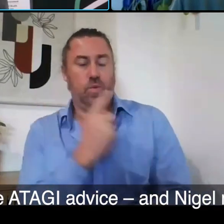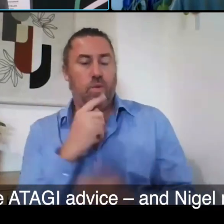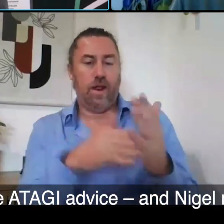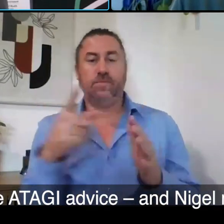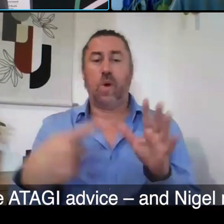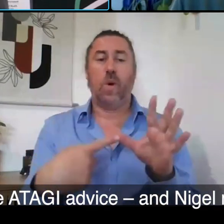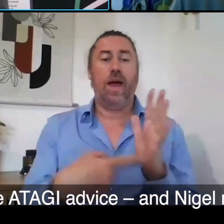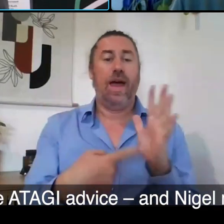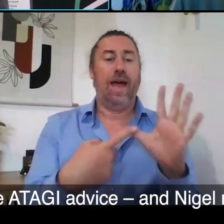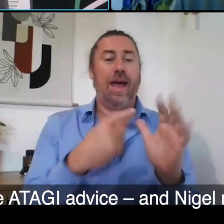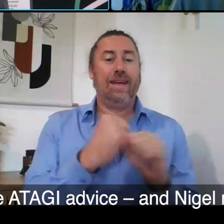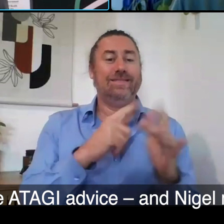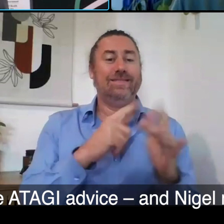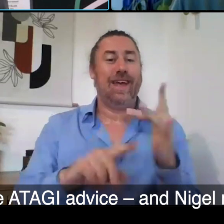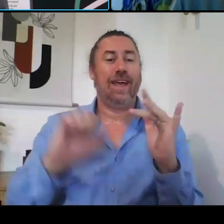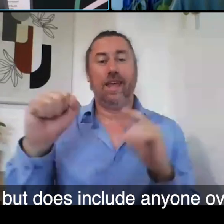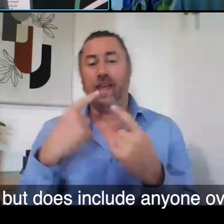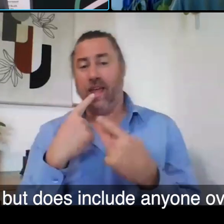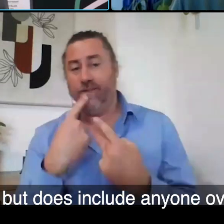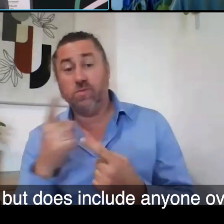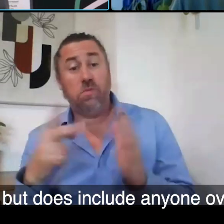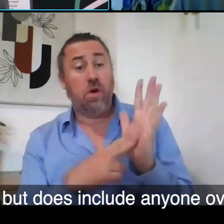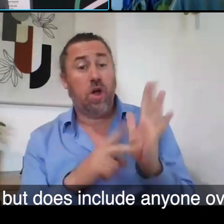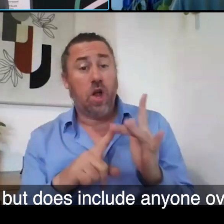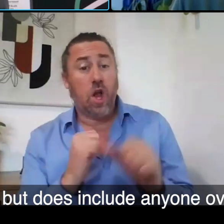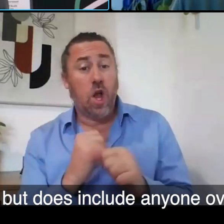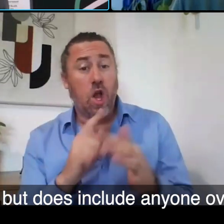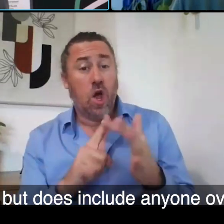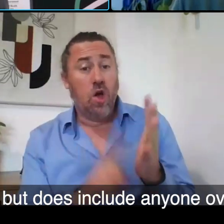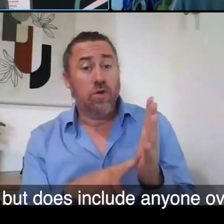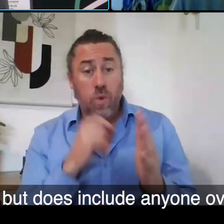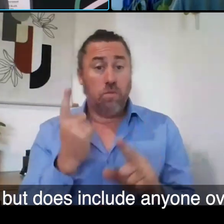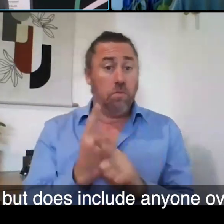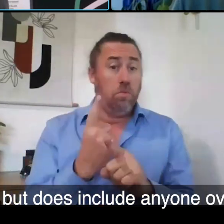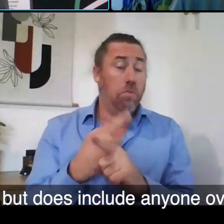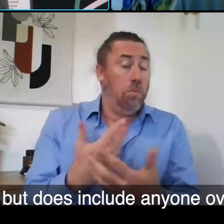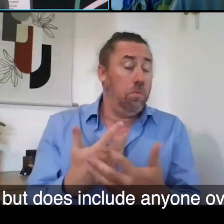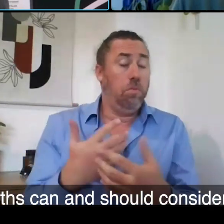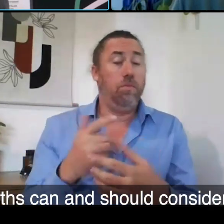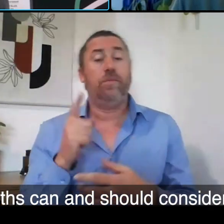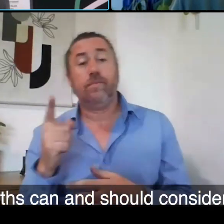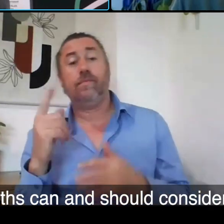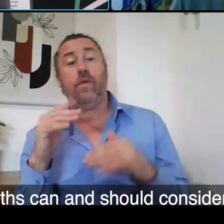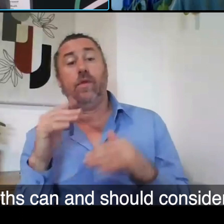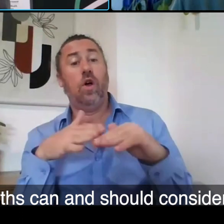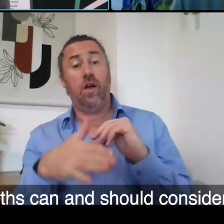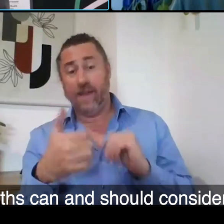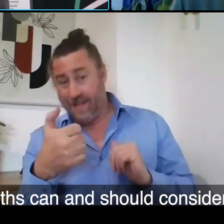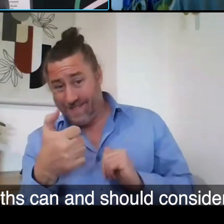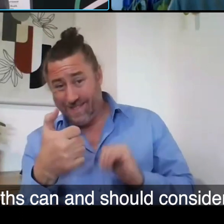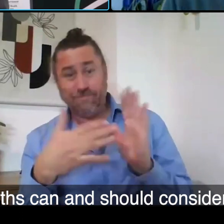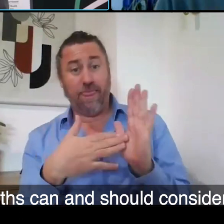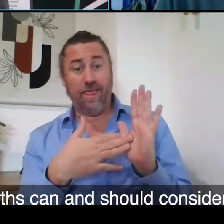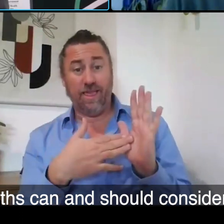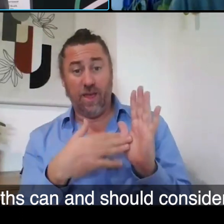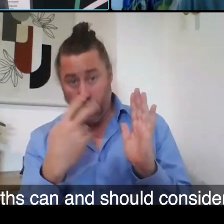and Nigel might go into this later, but does include anyone over the age of 6 months can